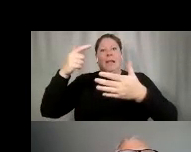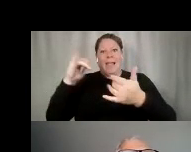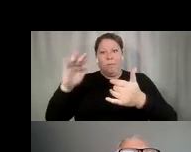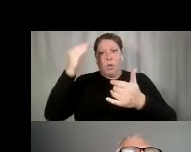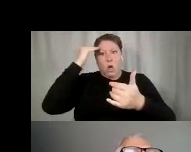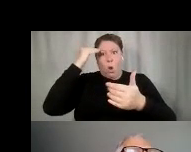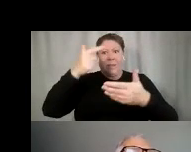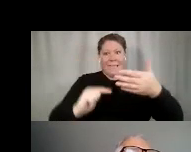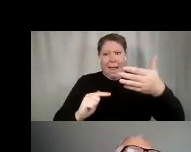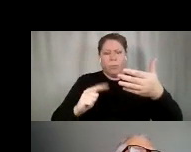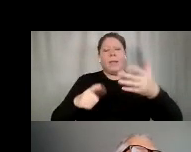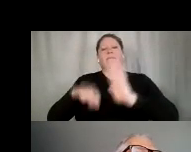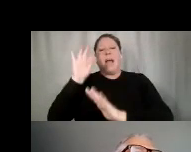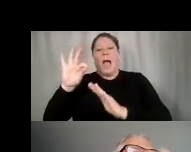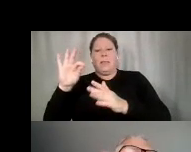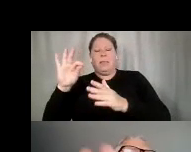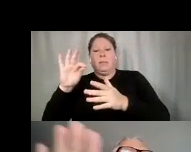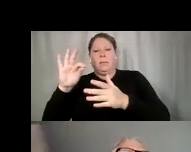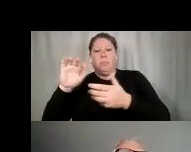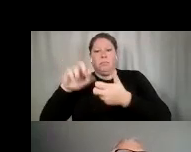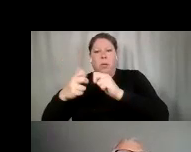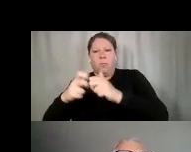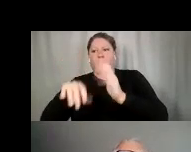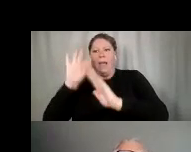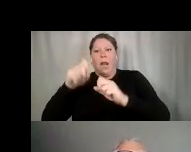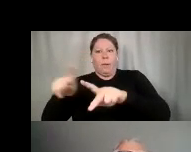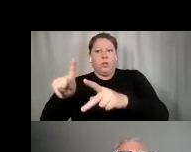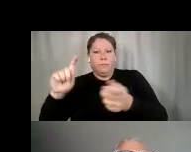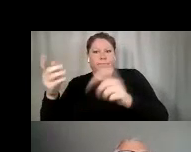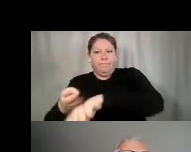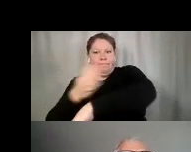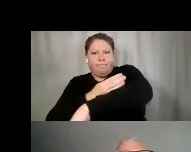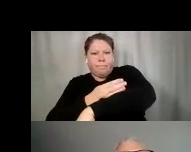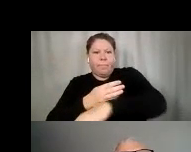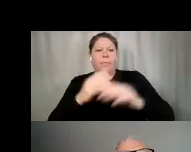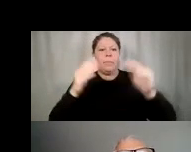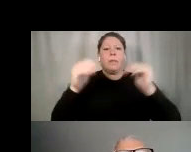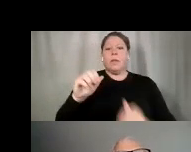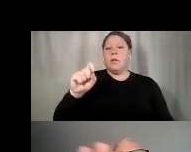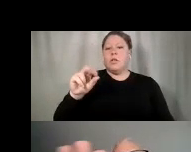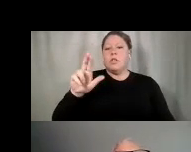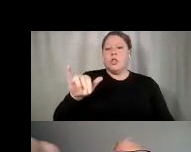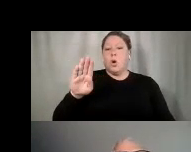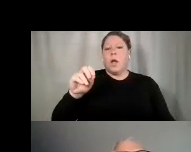opportunities. And storyboarding is just a robust way of understanding the problem through process mapping using pictures and more